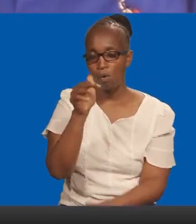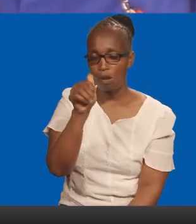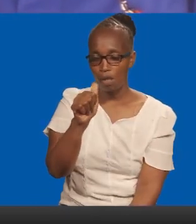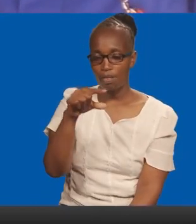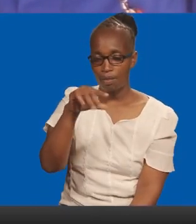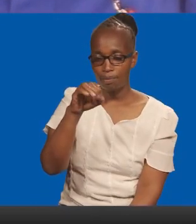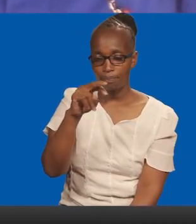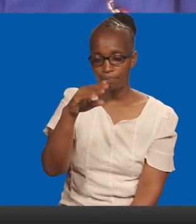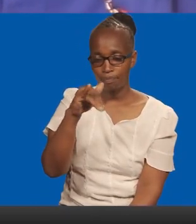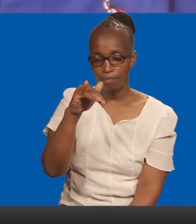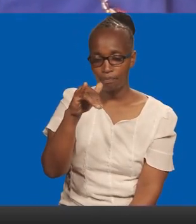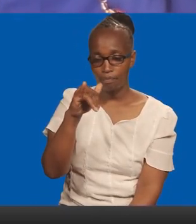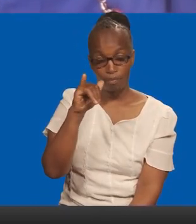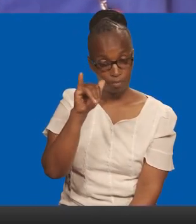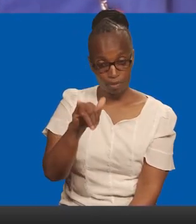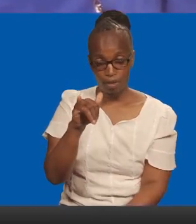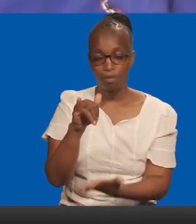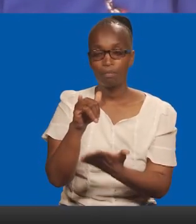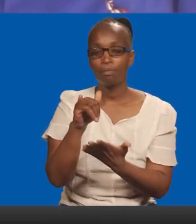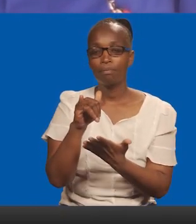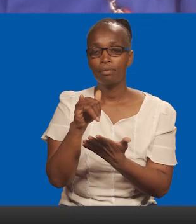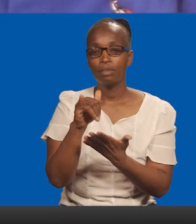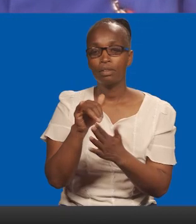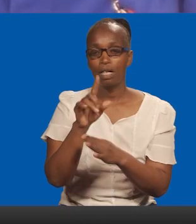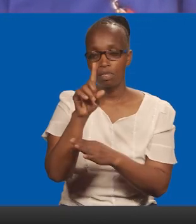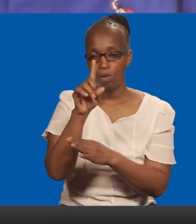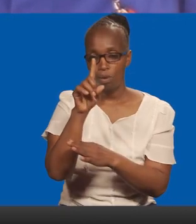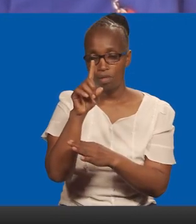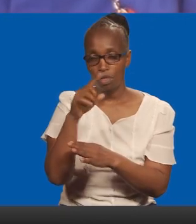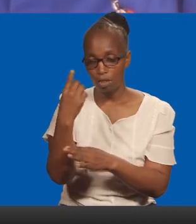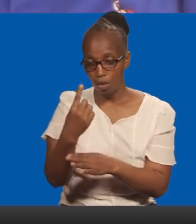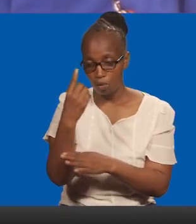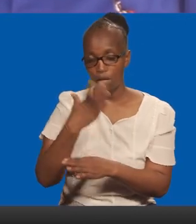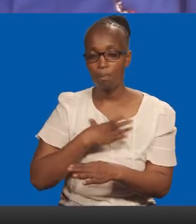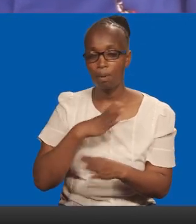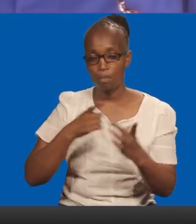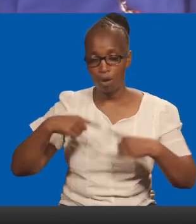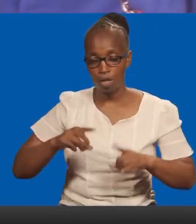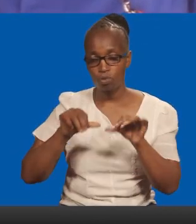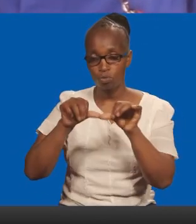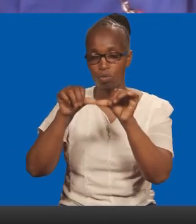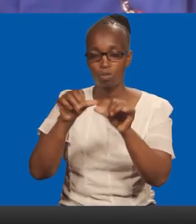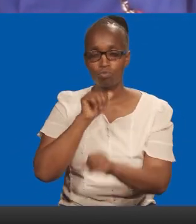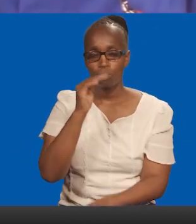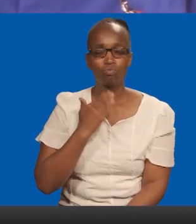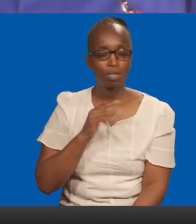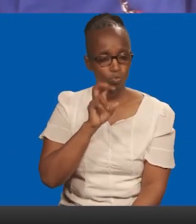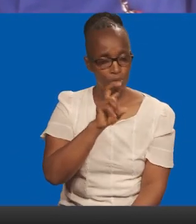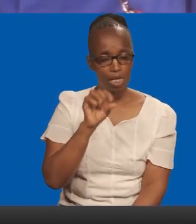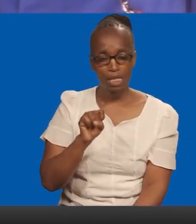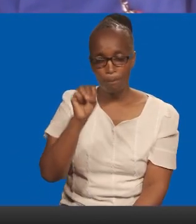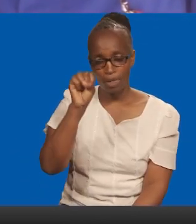enforce the law are the only one who are allowed to take part in this operation. We don't want to see